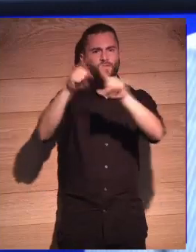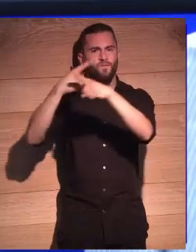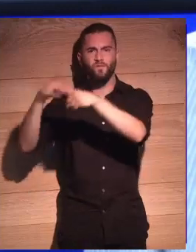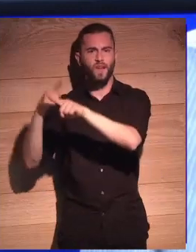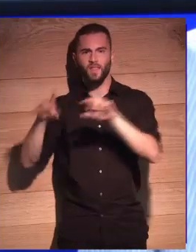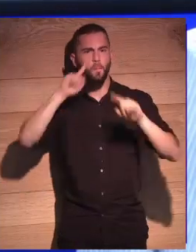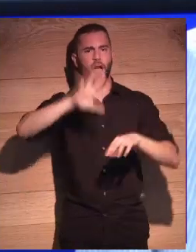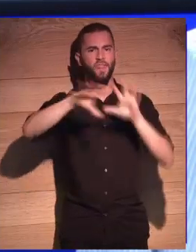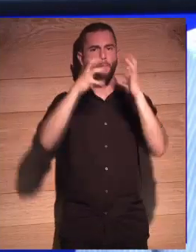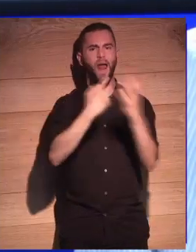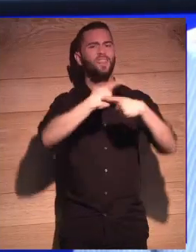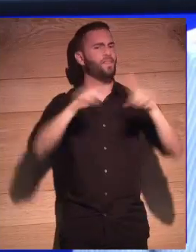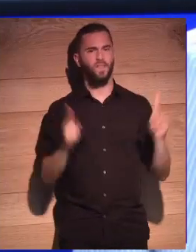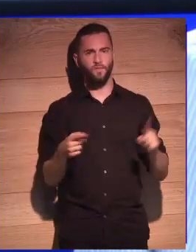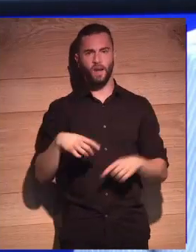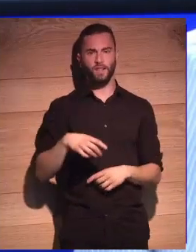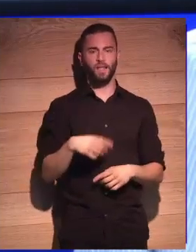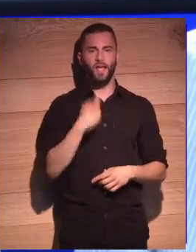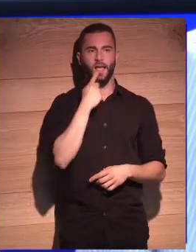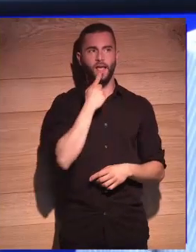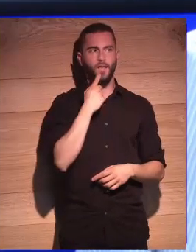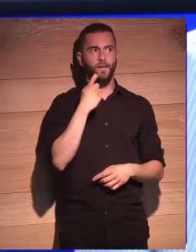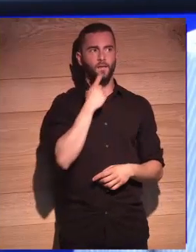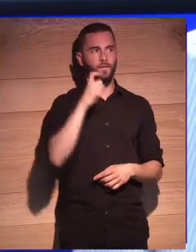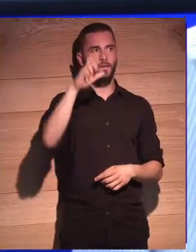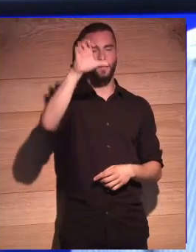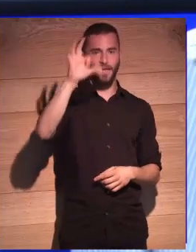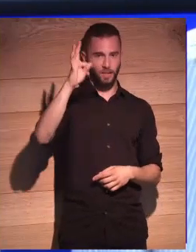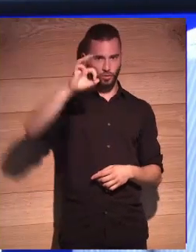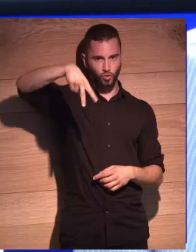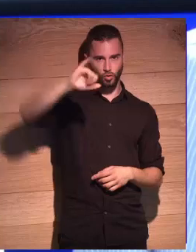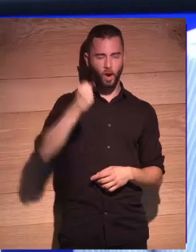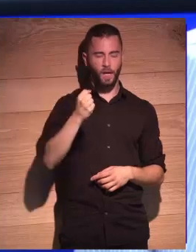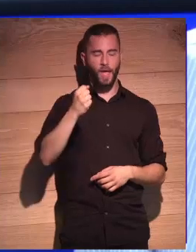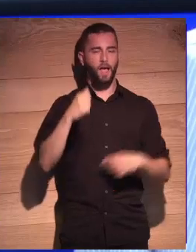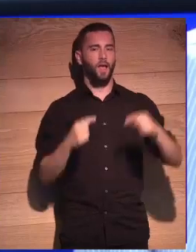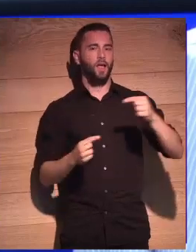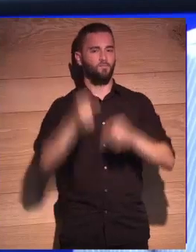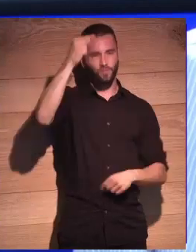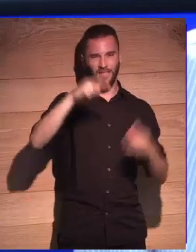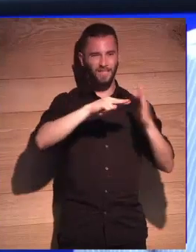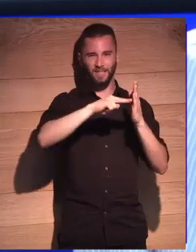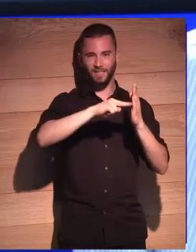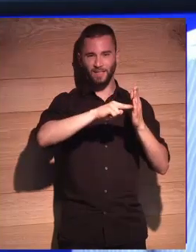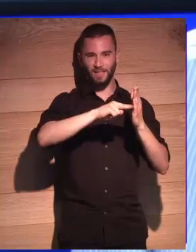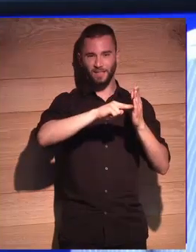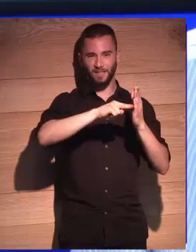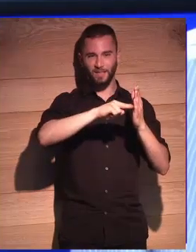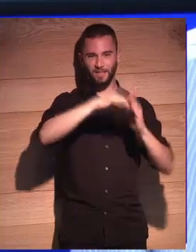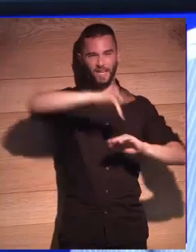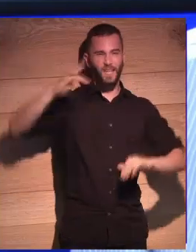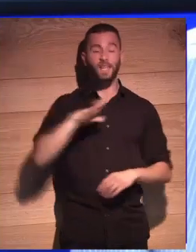The results seem to come from 4 different planets. Estonia is at the top of the digital world.